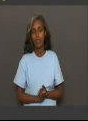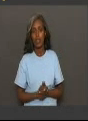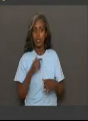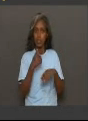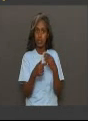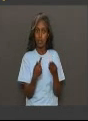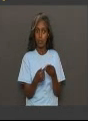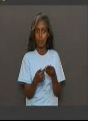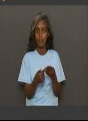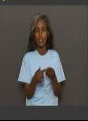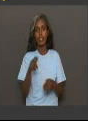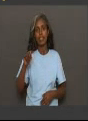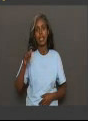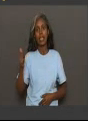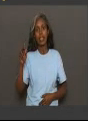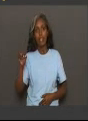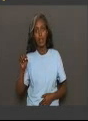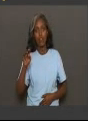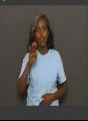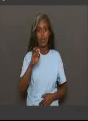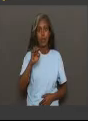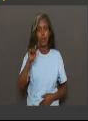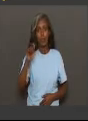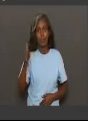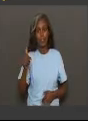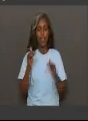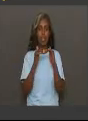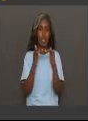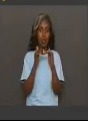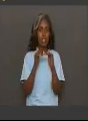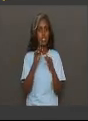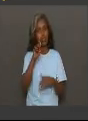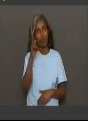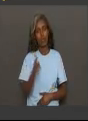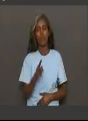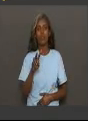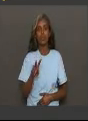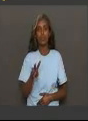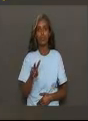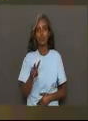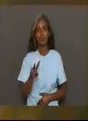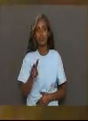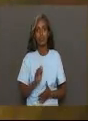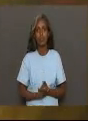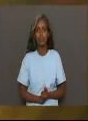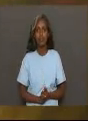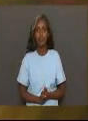So, the tan of beta equals 1 over 2.